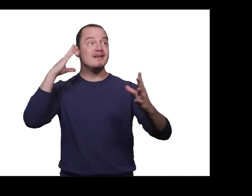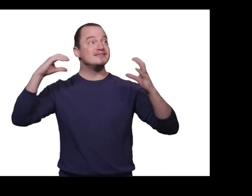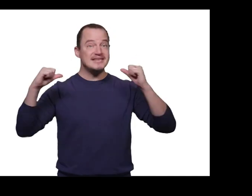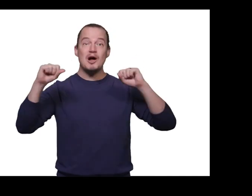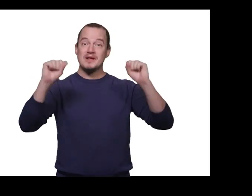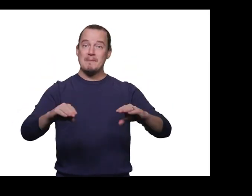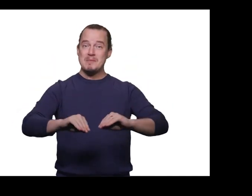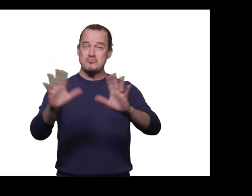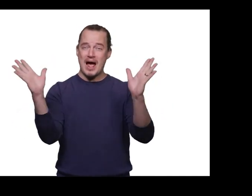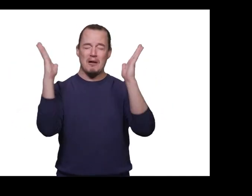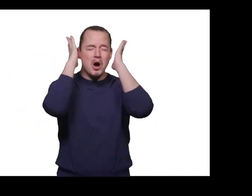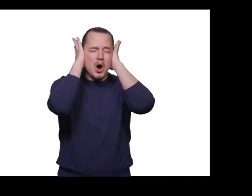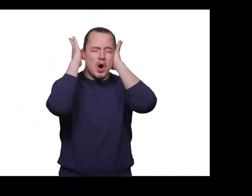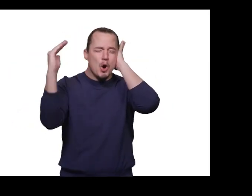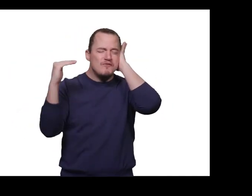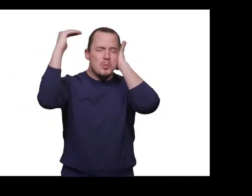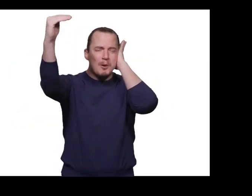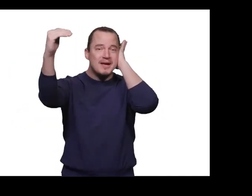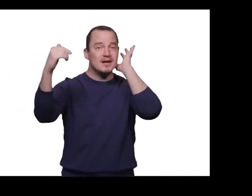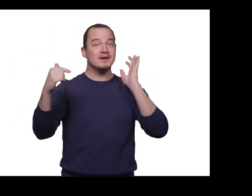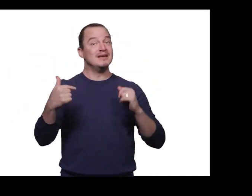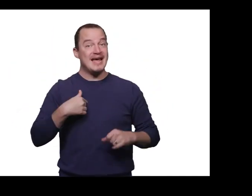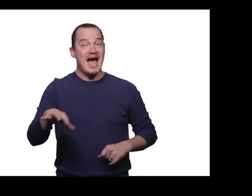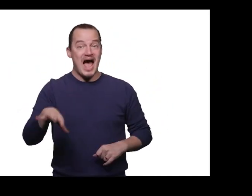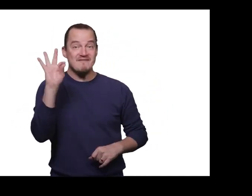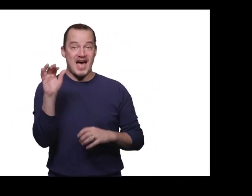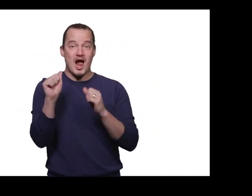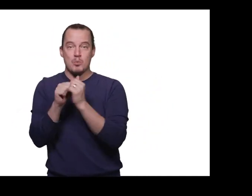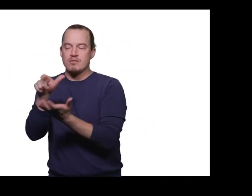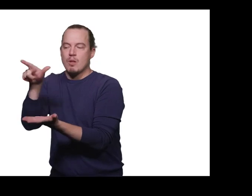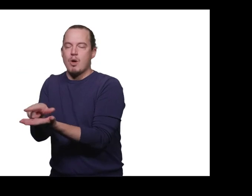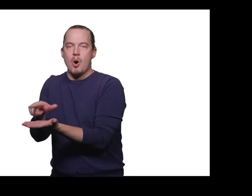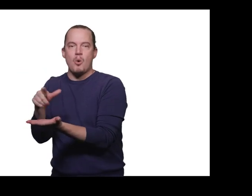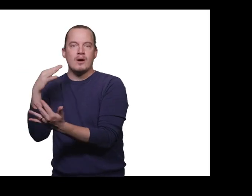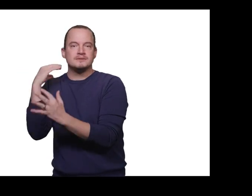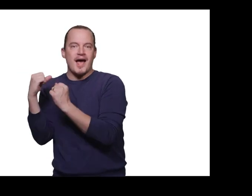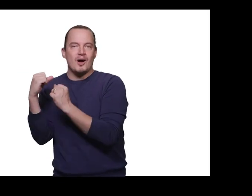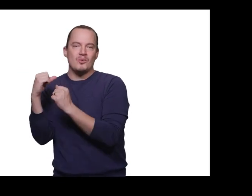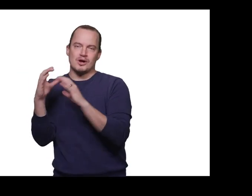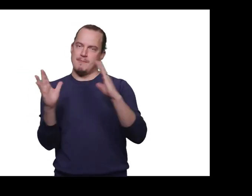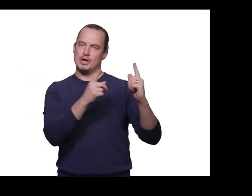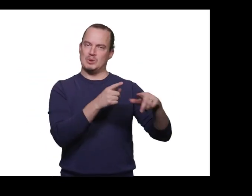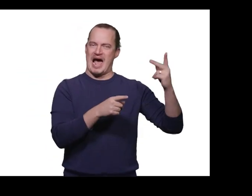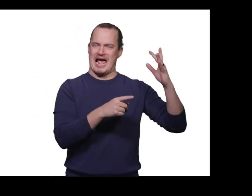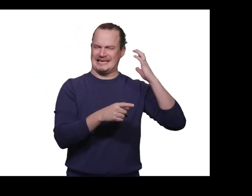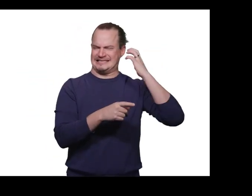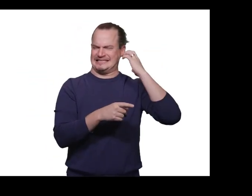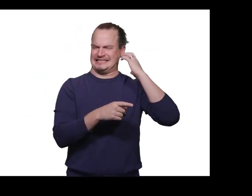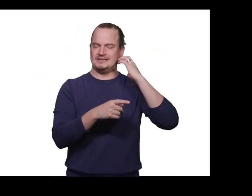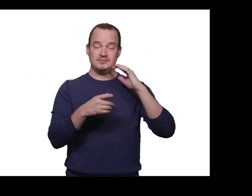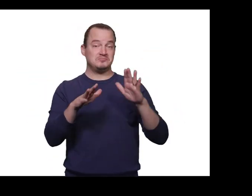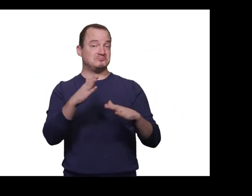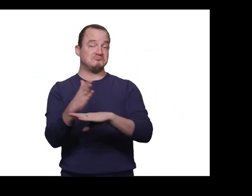of our friends. I found some shakers with a lower pitch that I might use in class. Sometimes